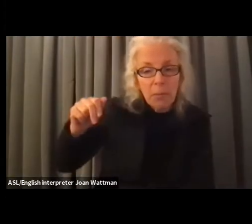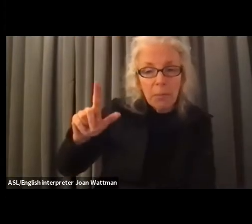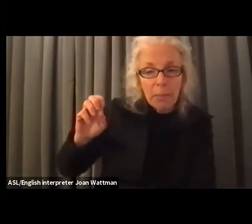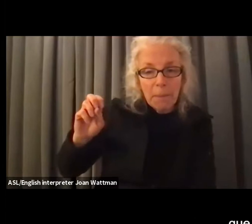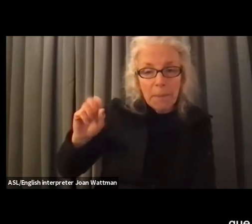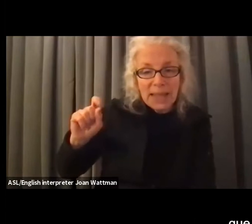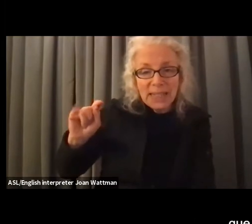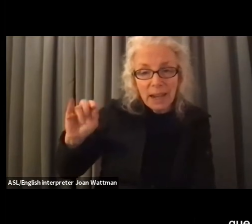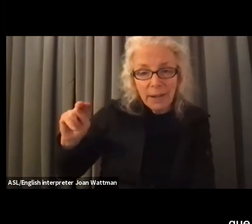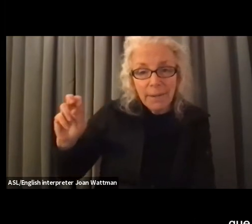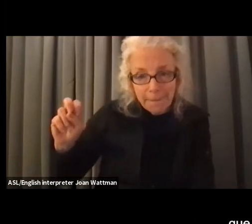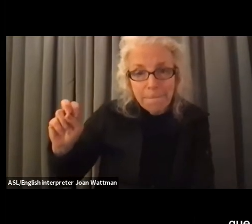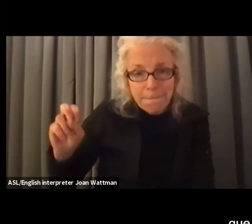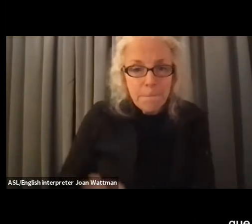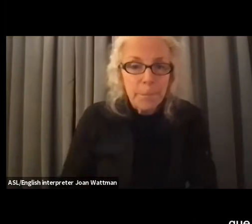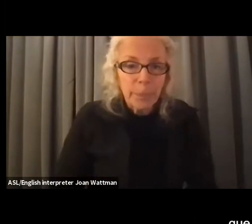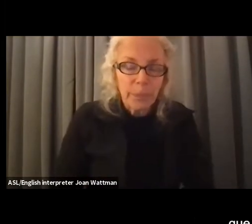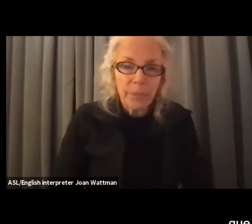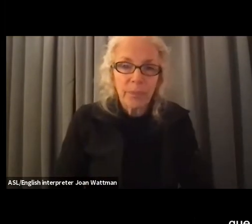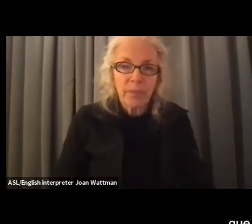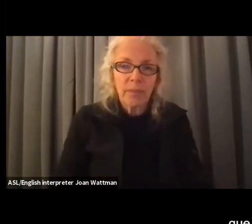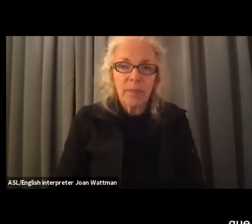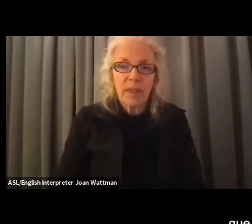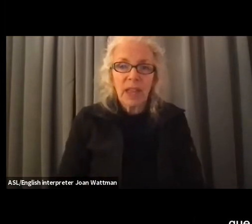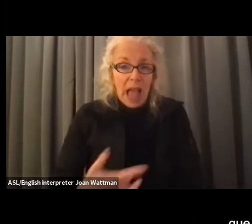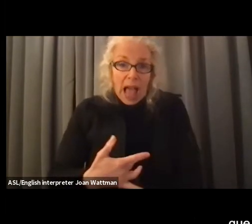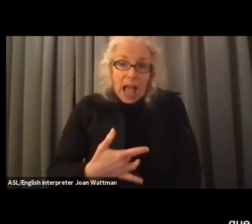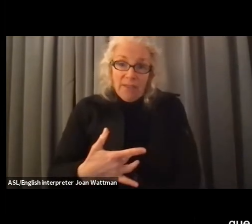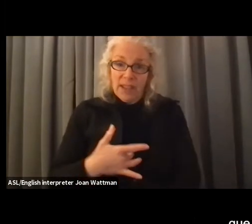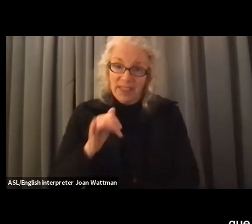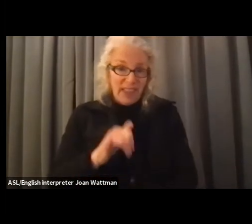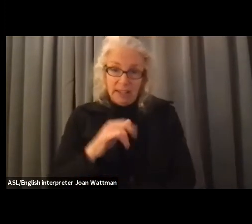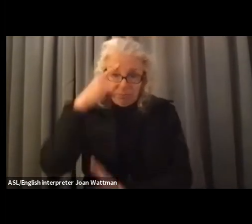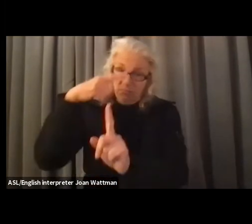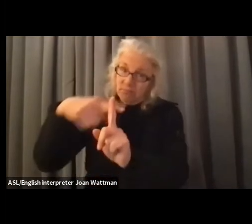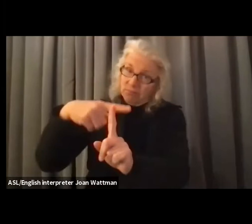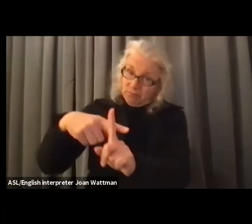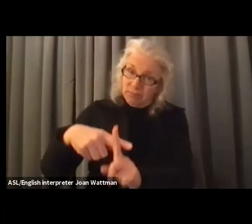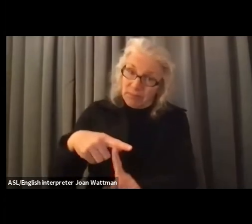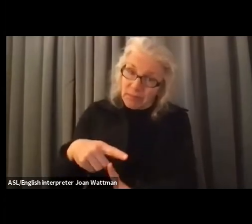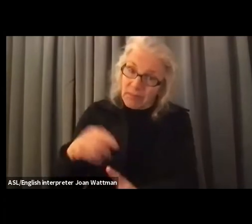that they chose, and it's a cause for great optimism.